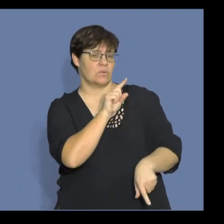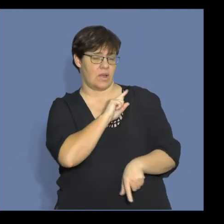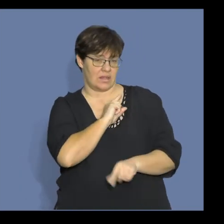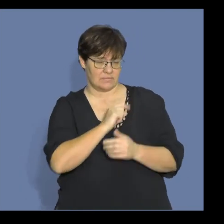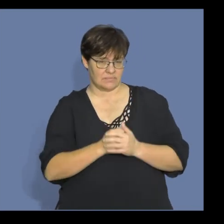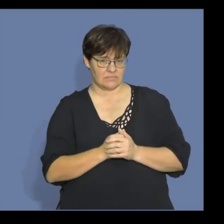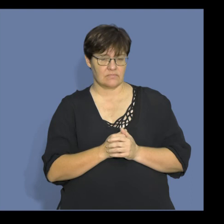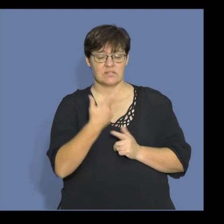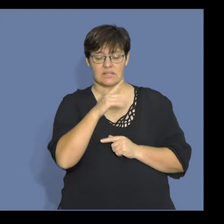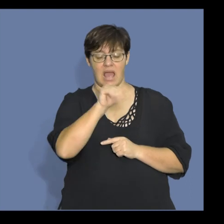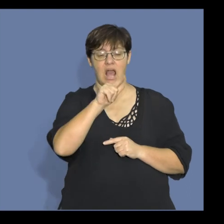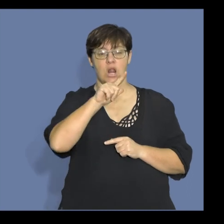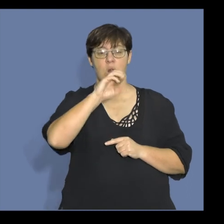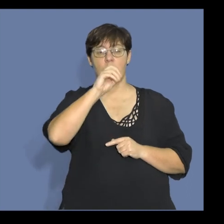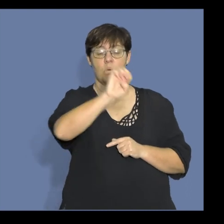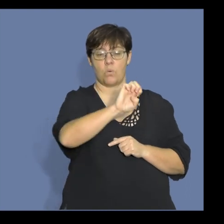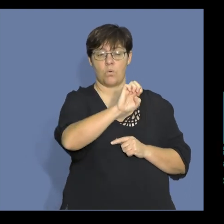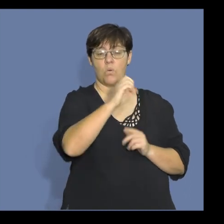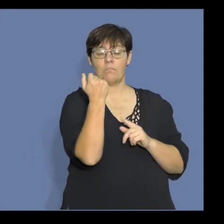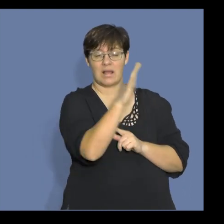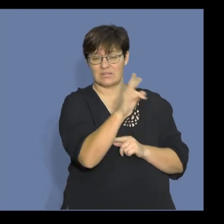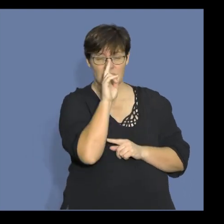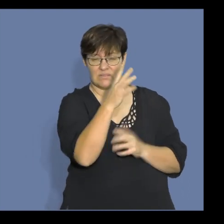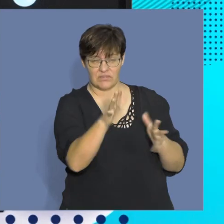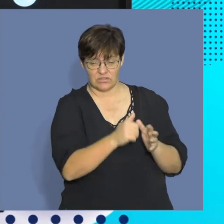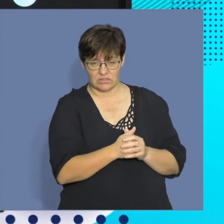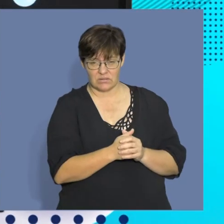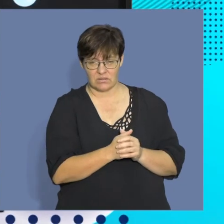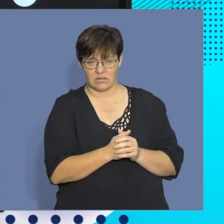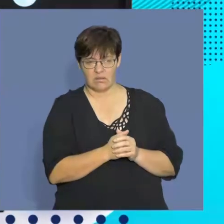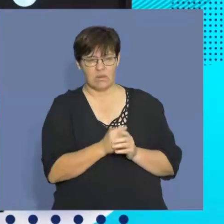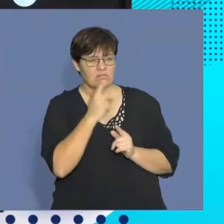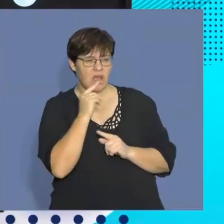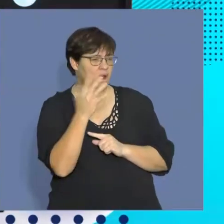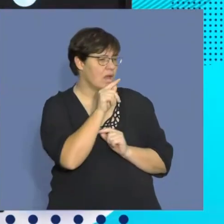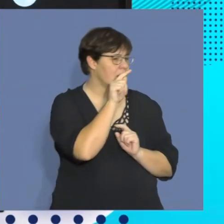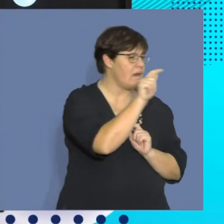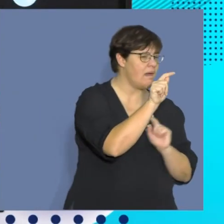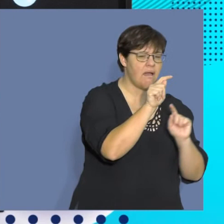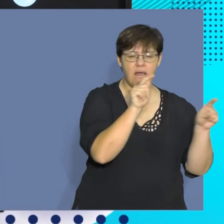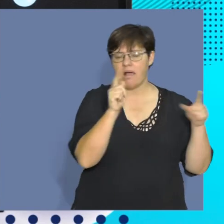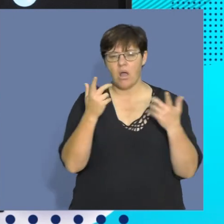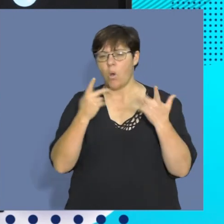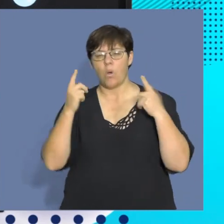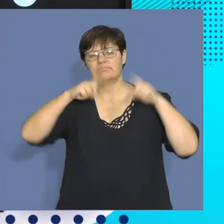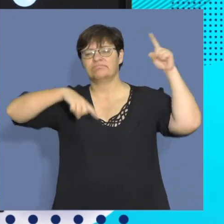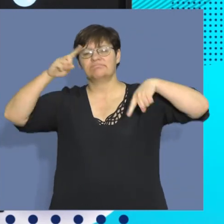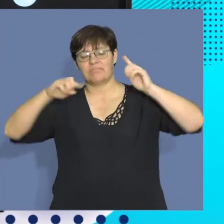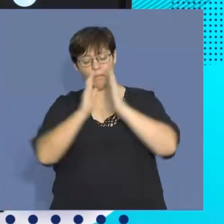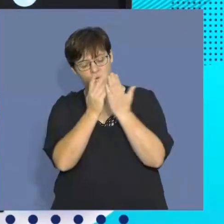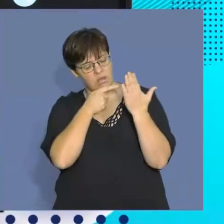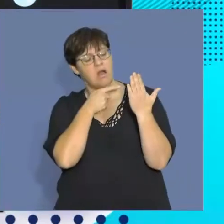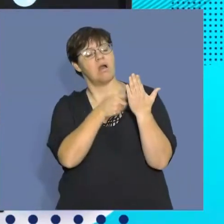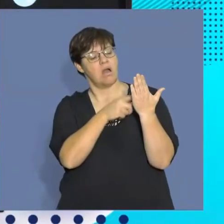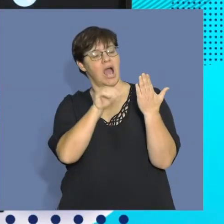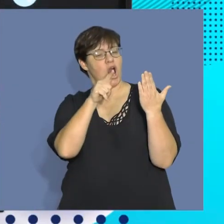answer. Guys, we've seen aloe plants previously. You've probably been around in your garden or